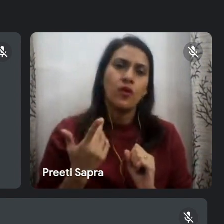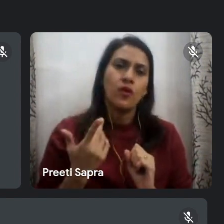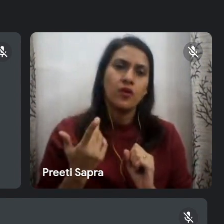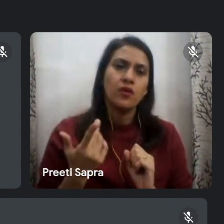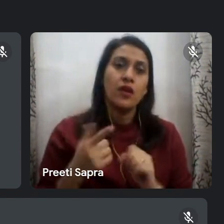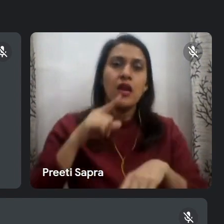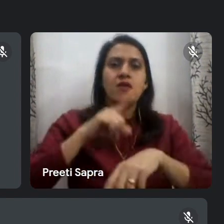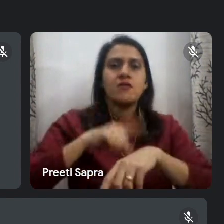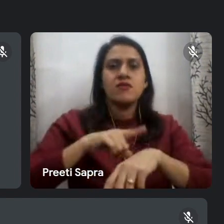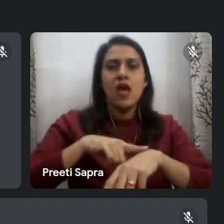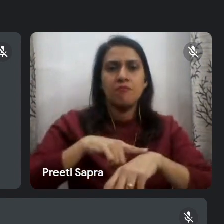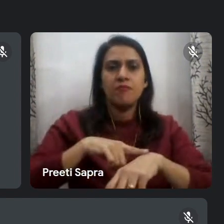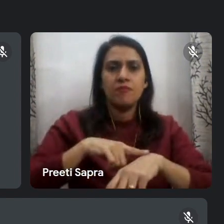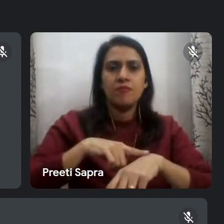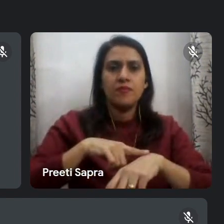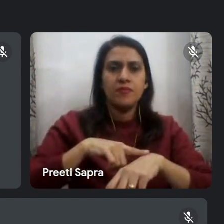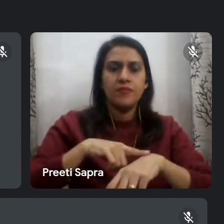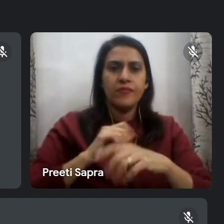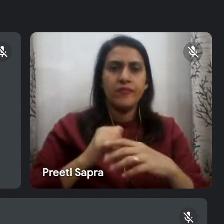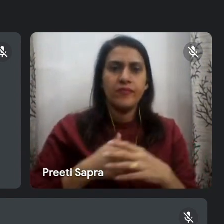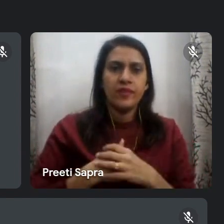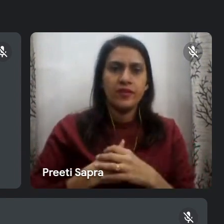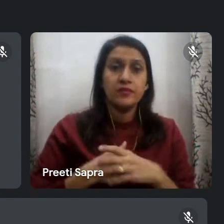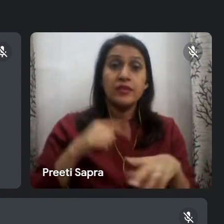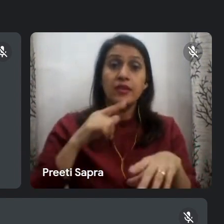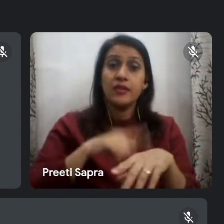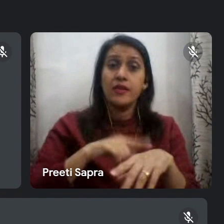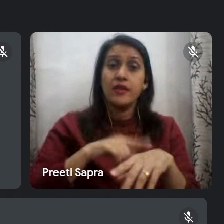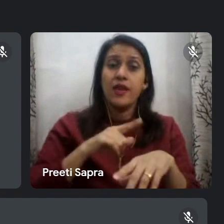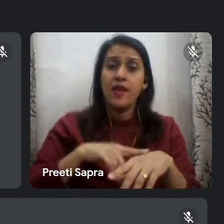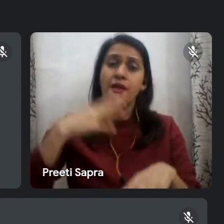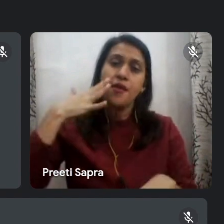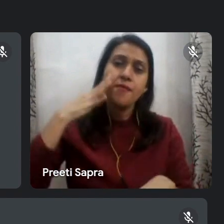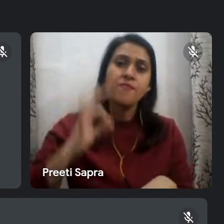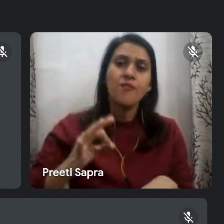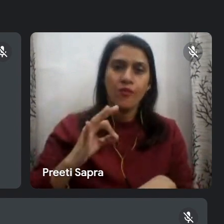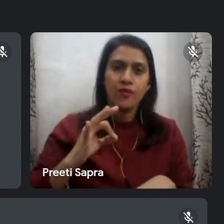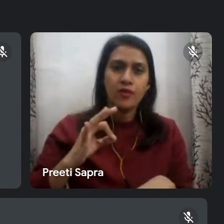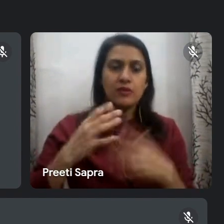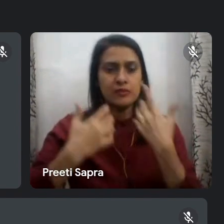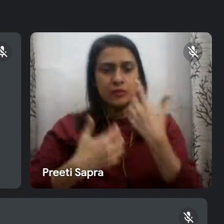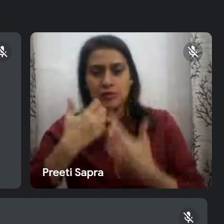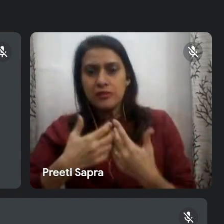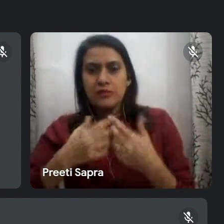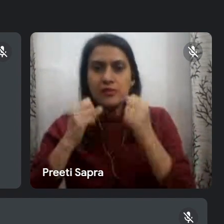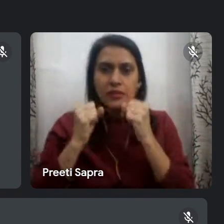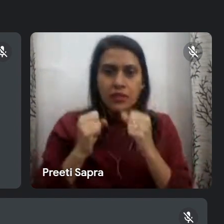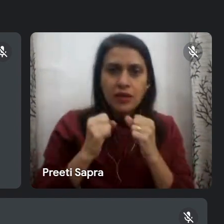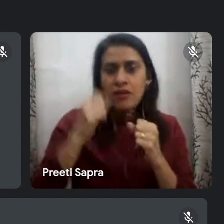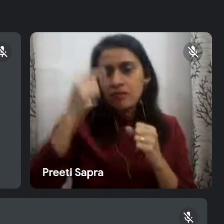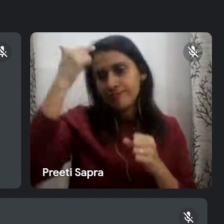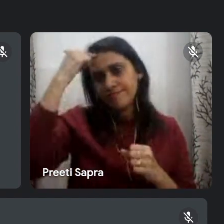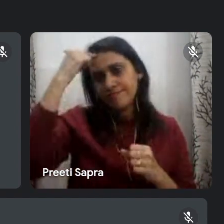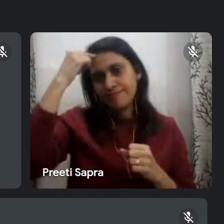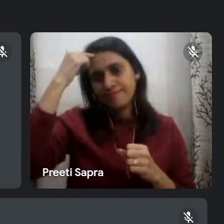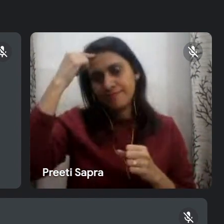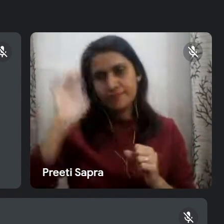time. So time was a very, very difficult thing and a complex thing for me in my head.